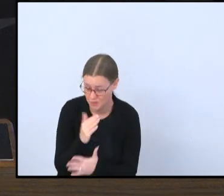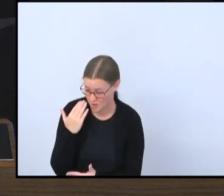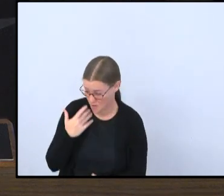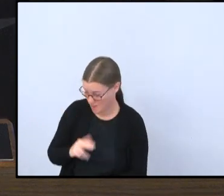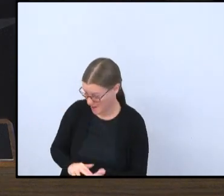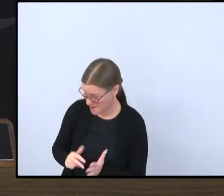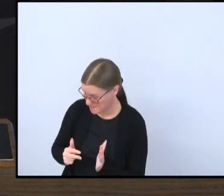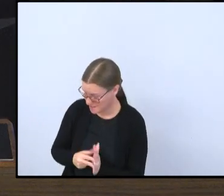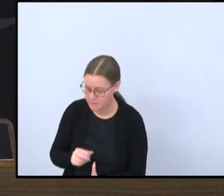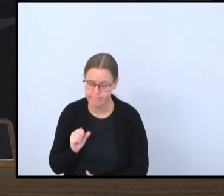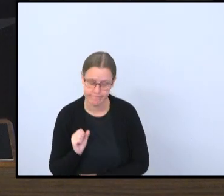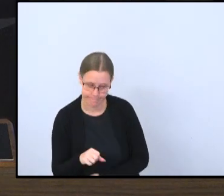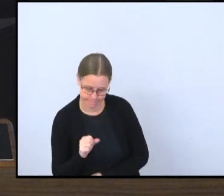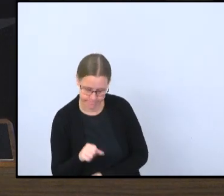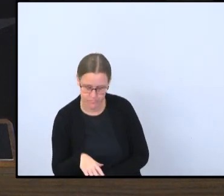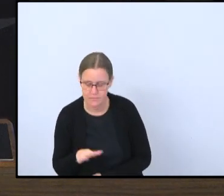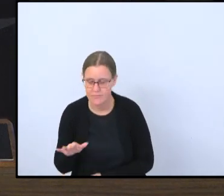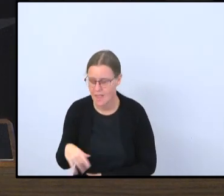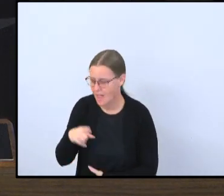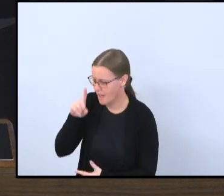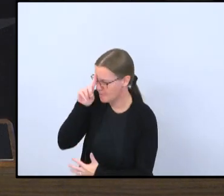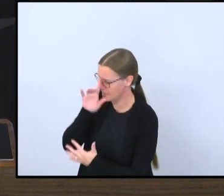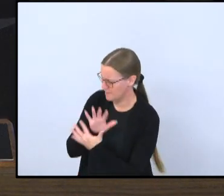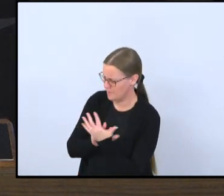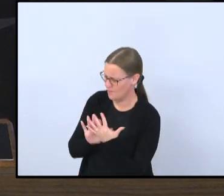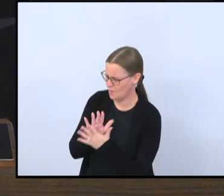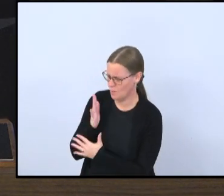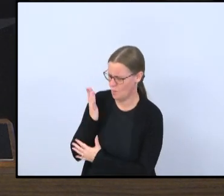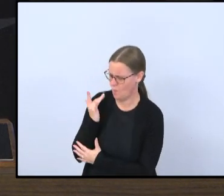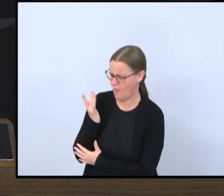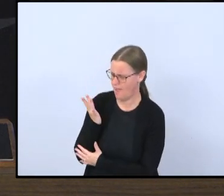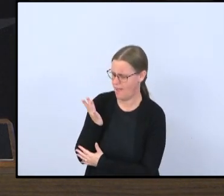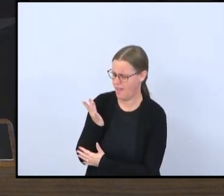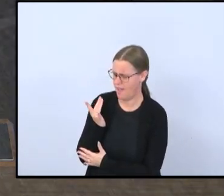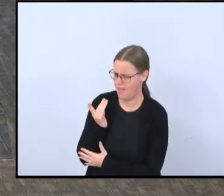this. Yes. I'm confused why we would